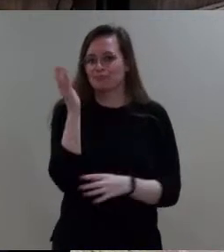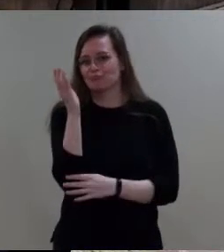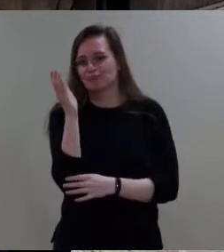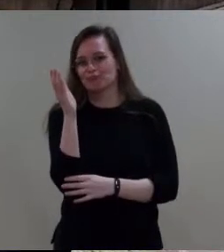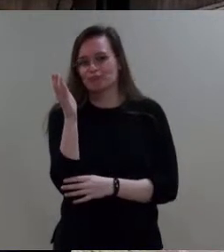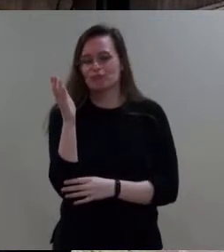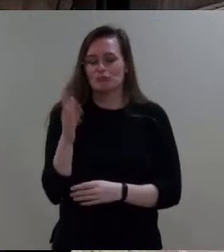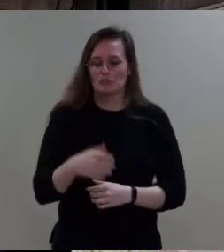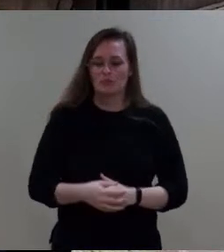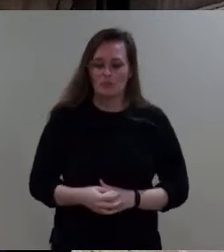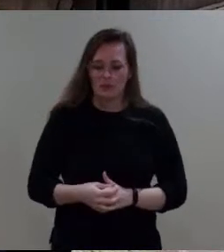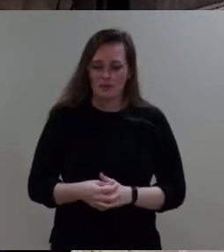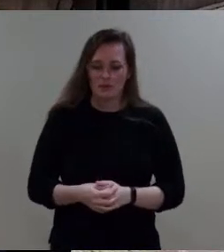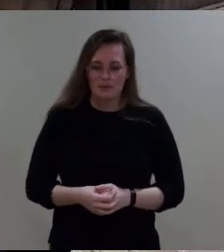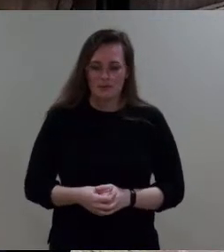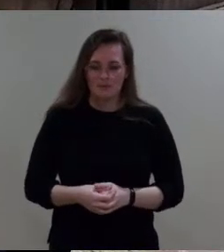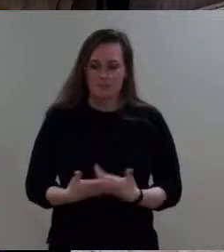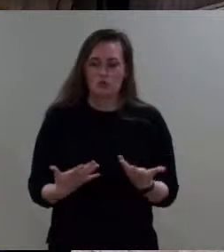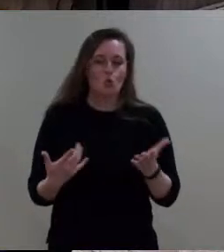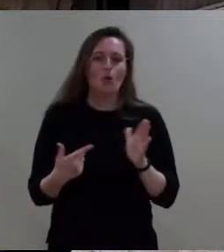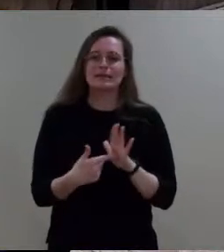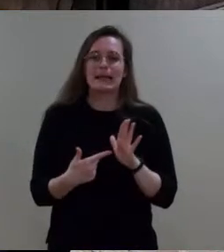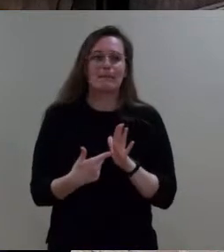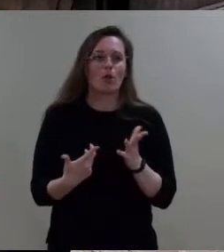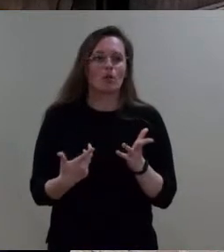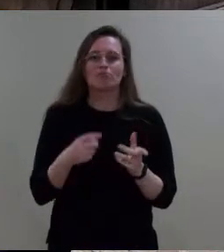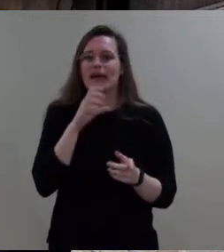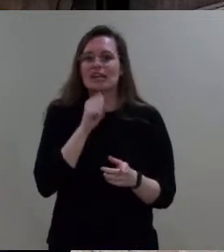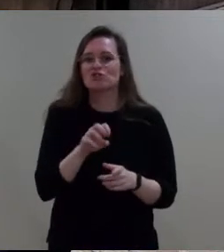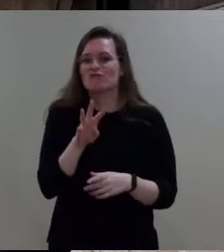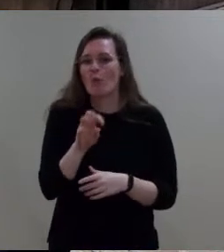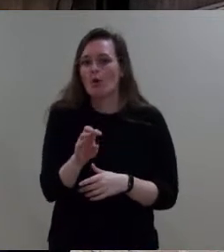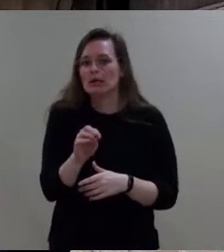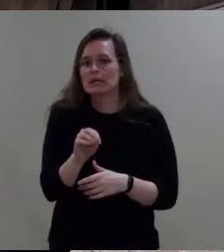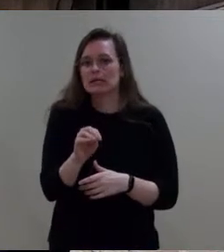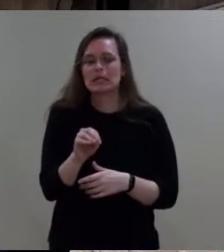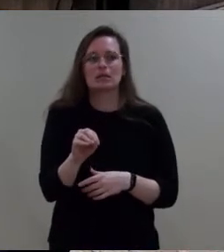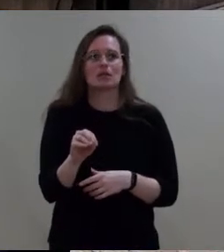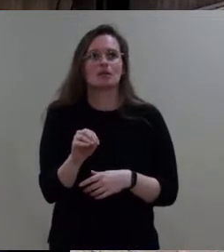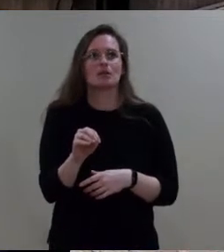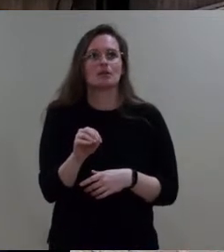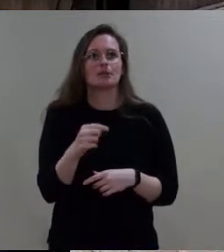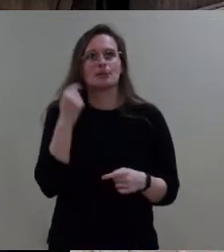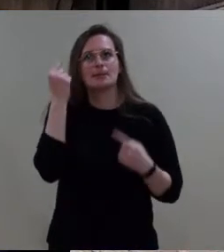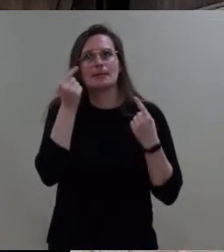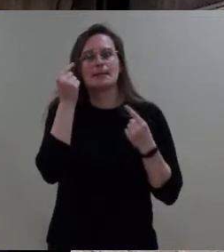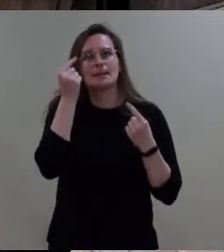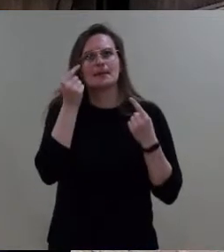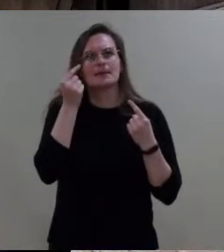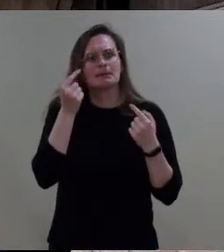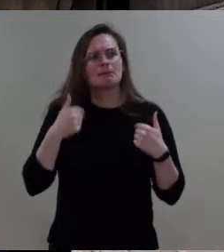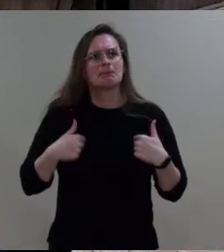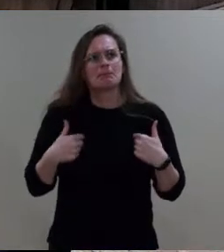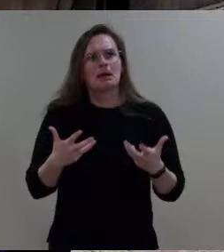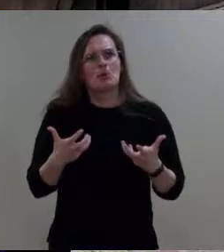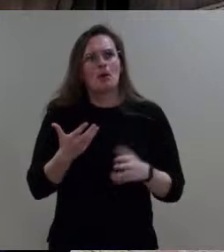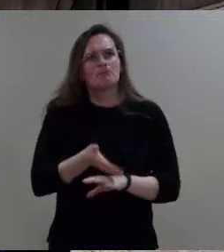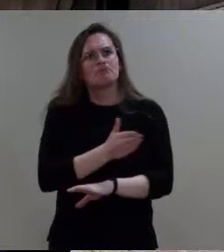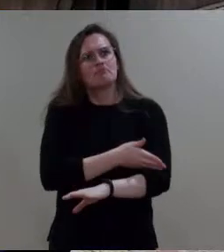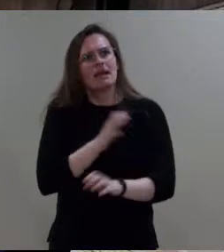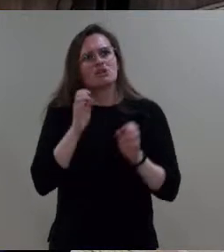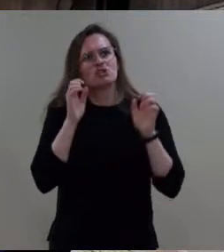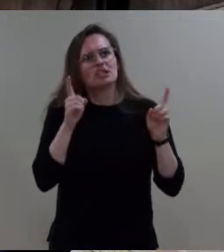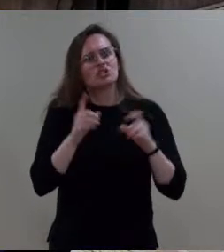let's say, for example, you're a 40-year-old person and you're thinking, I'd really like to better my education, I'd like to be